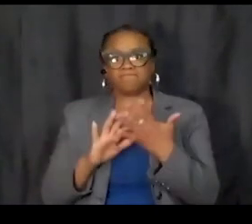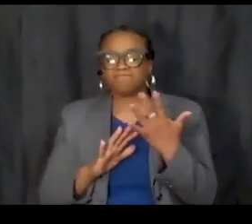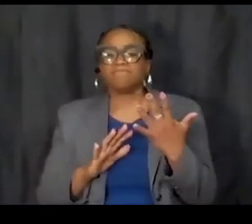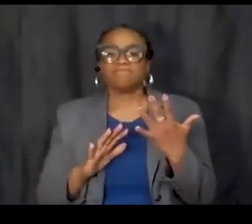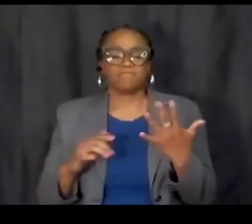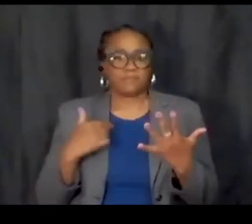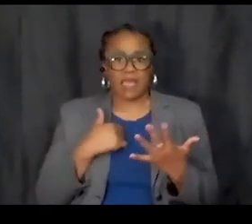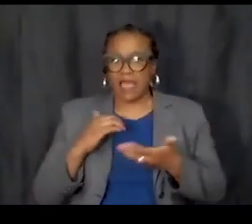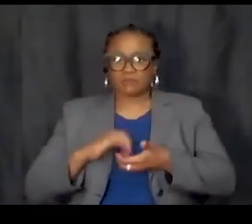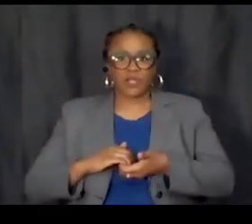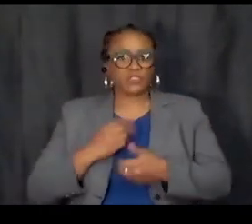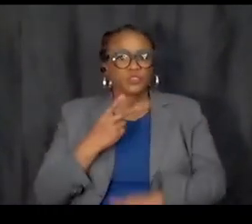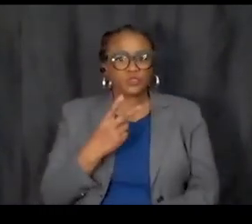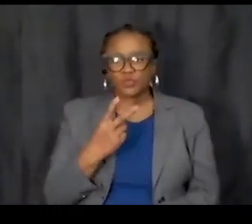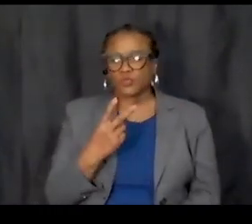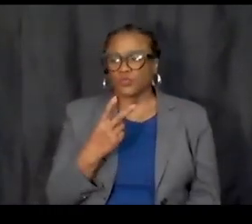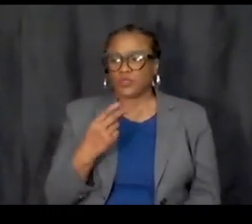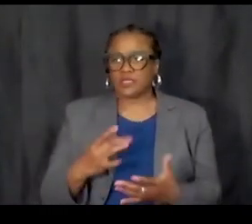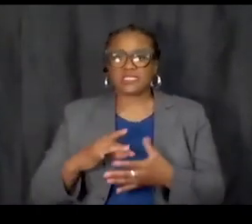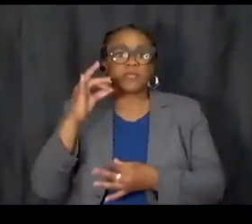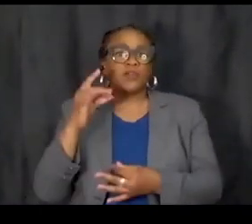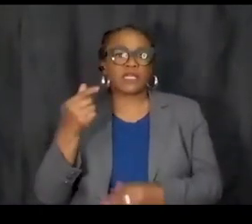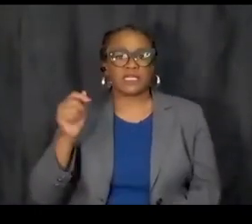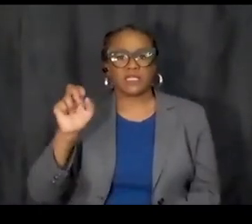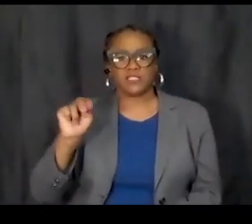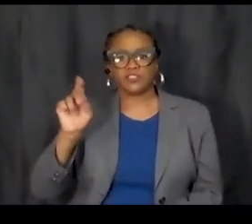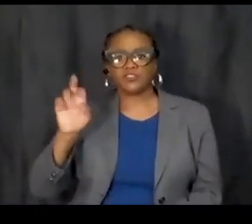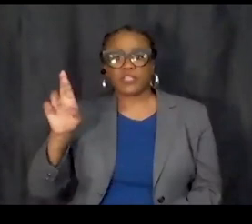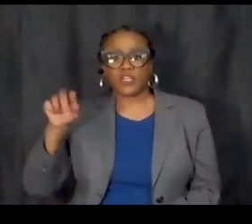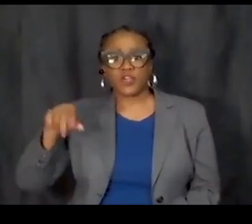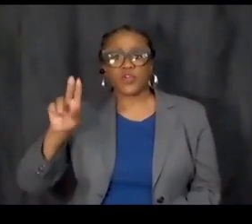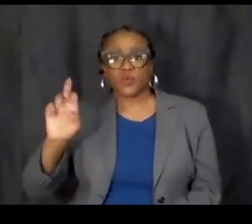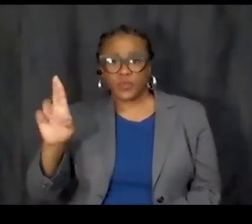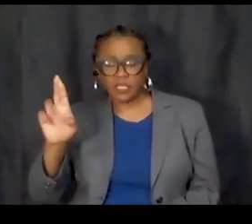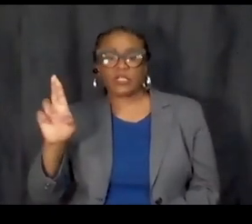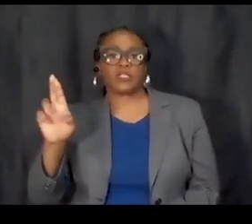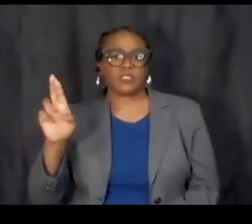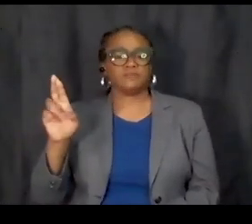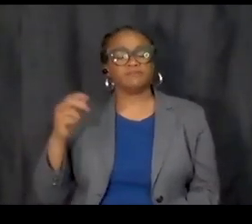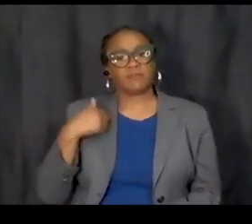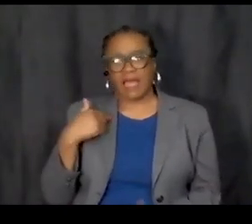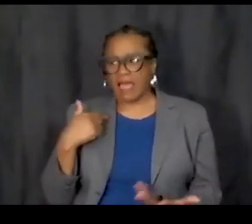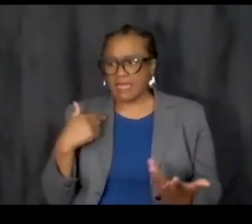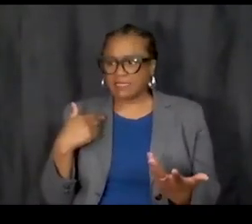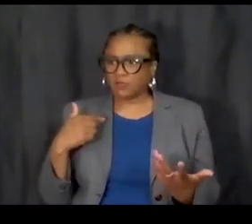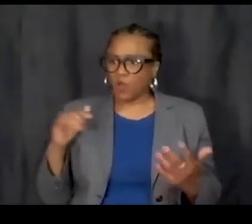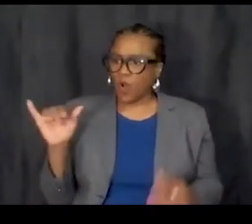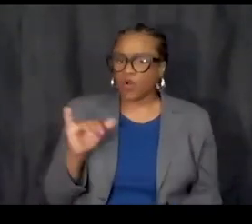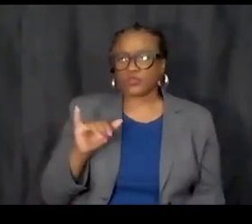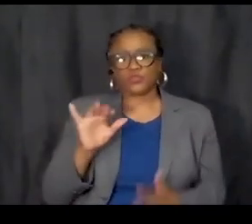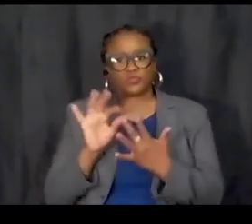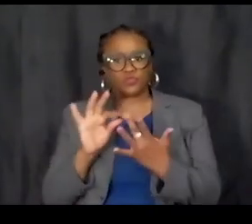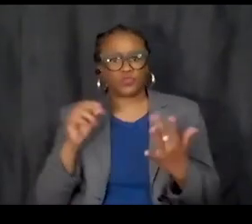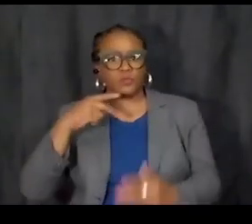I embrace two-spirit and genderqueer identities that emanate from these African indigenous ancestries, I also choose the pronoun